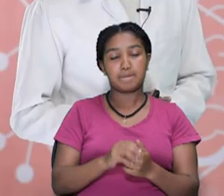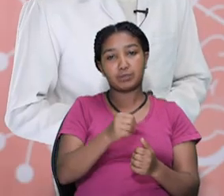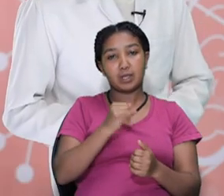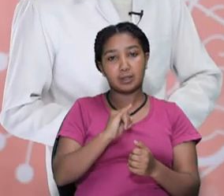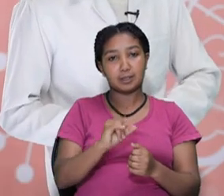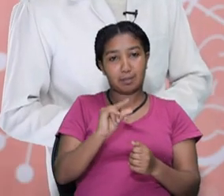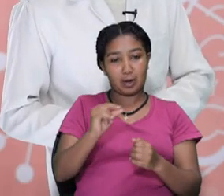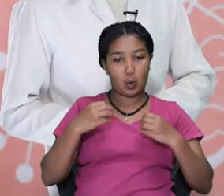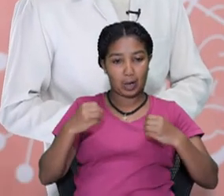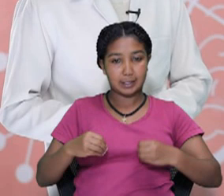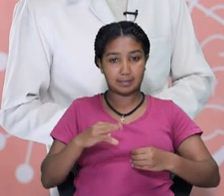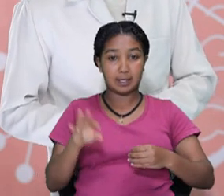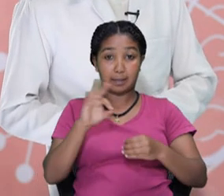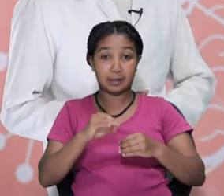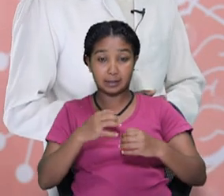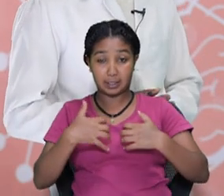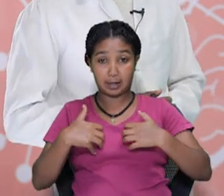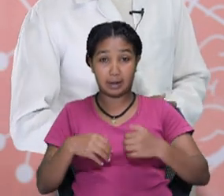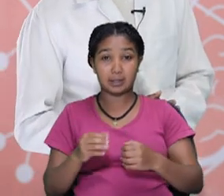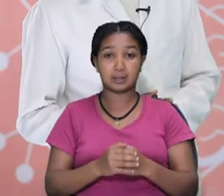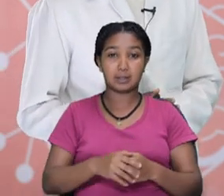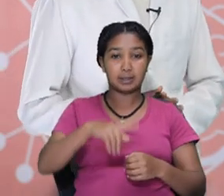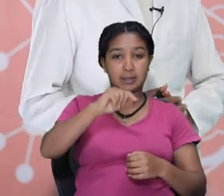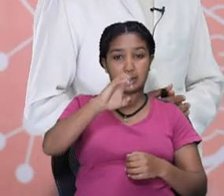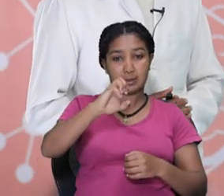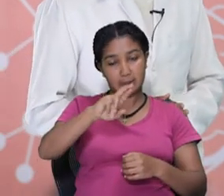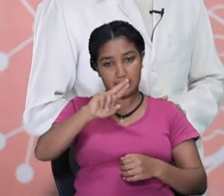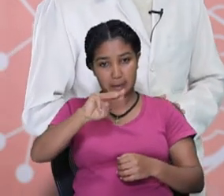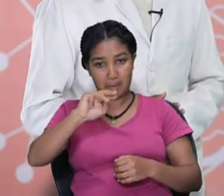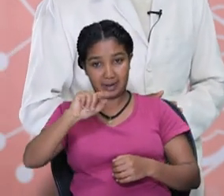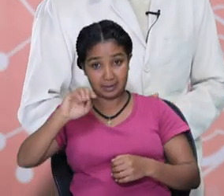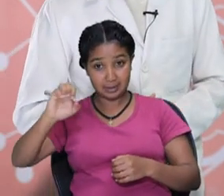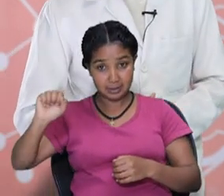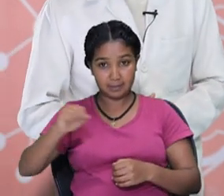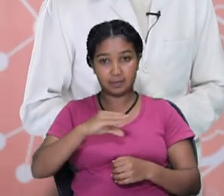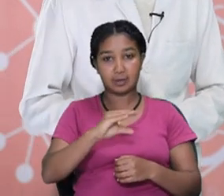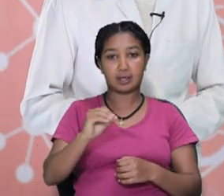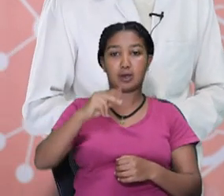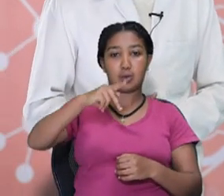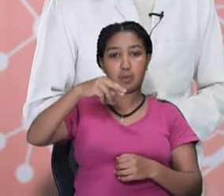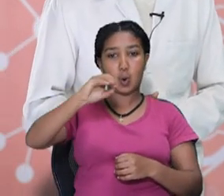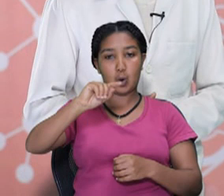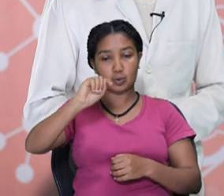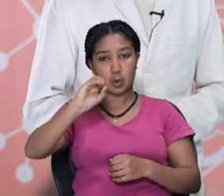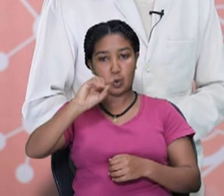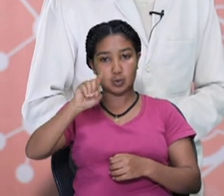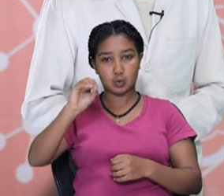The other is microorganisms and the plants and the animals, termites and the protozoa. Yeah, in termites there is protozoa. So that